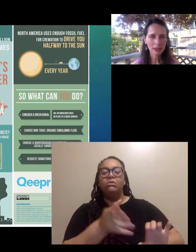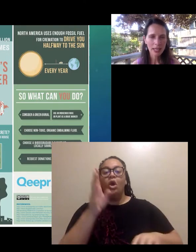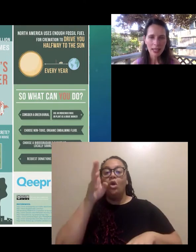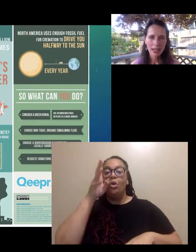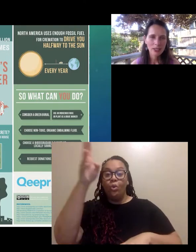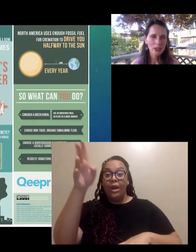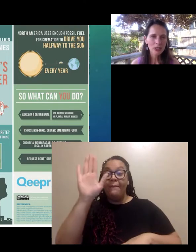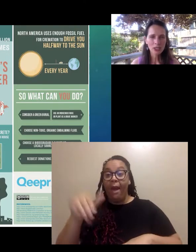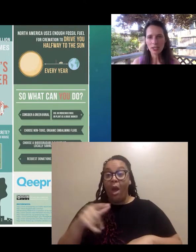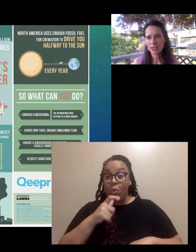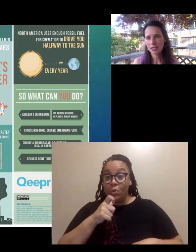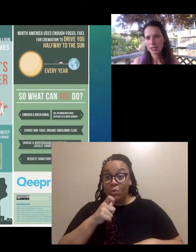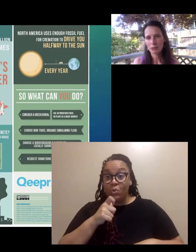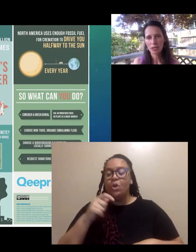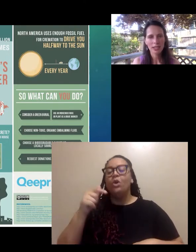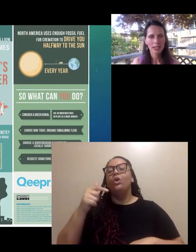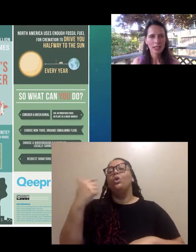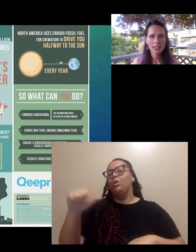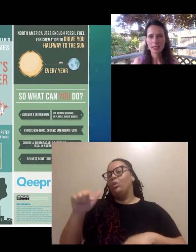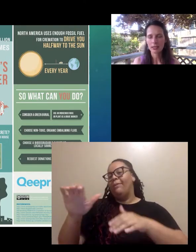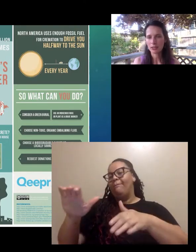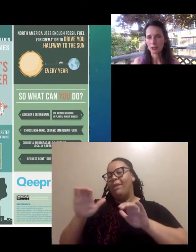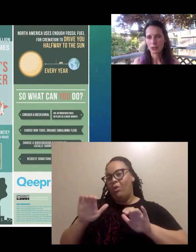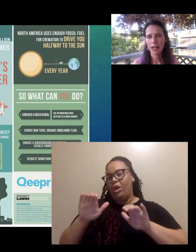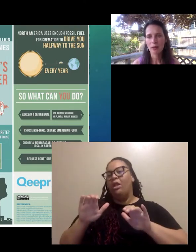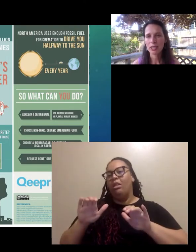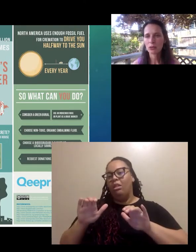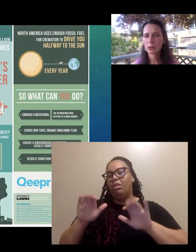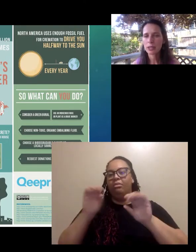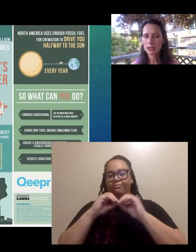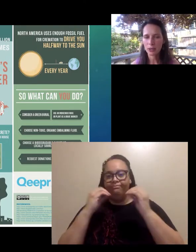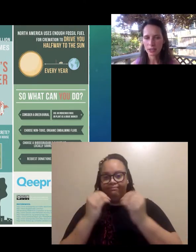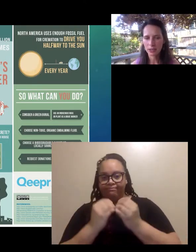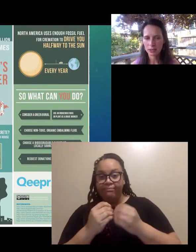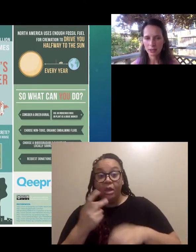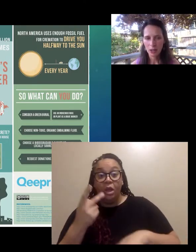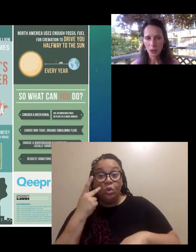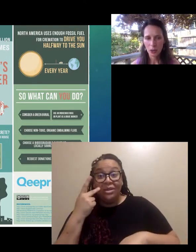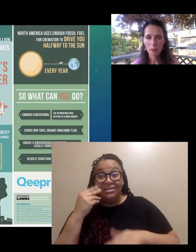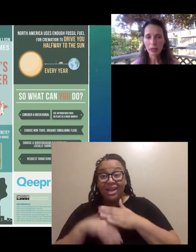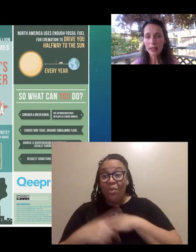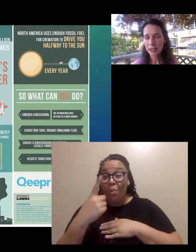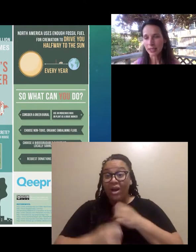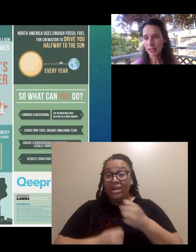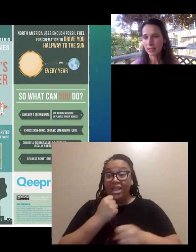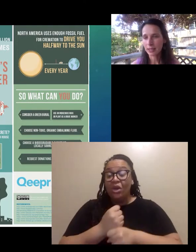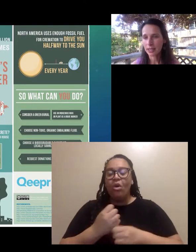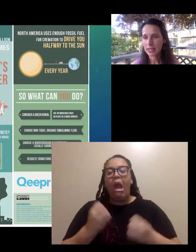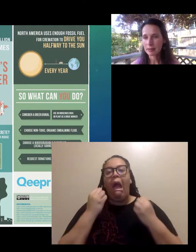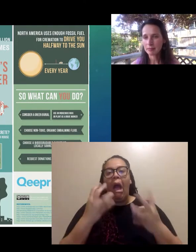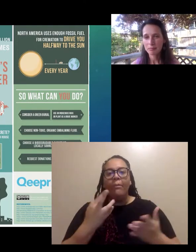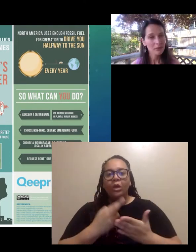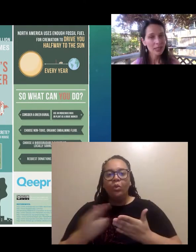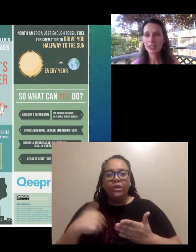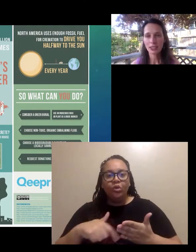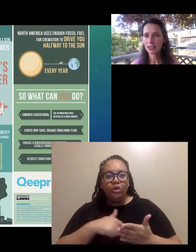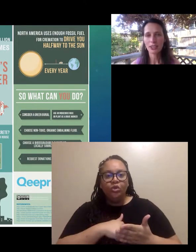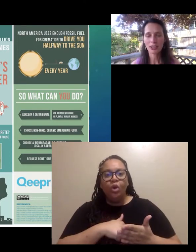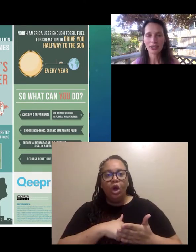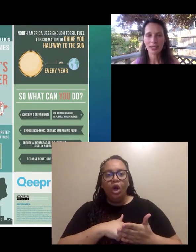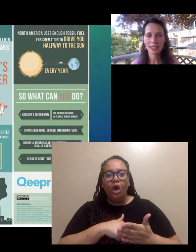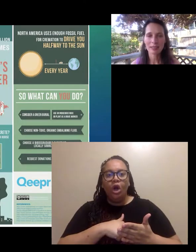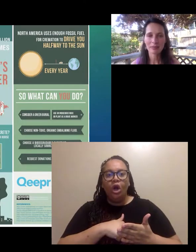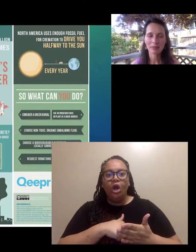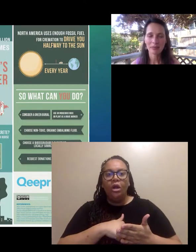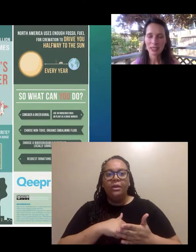council. And so you can just see within a year, sort of how many resources were burying, um, in the